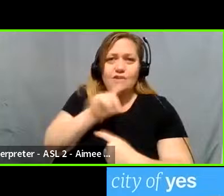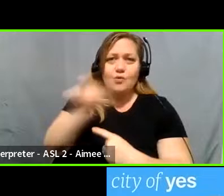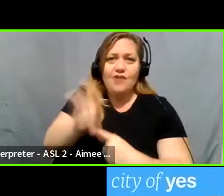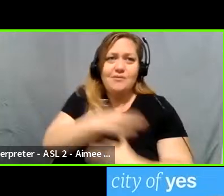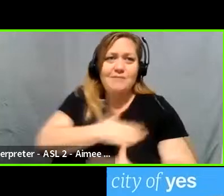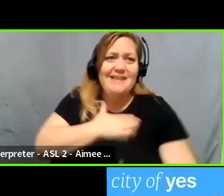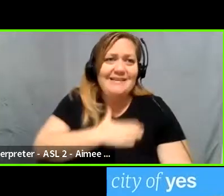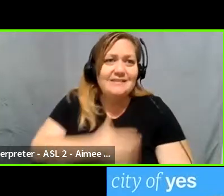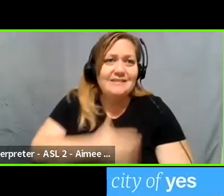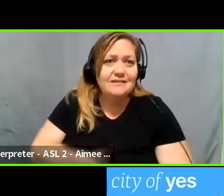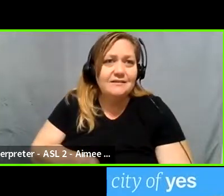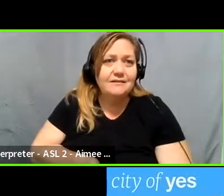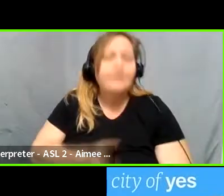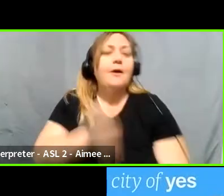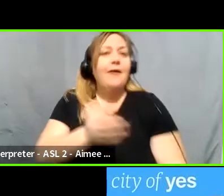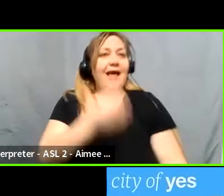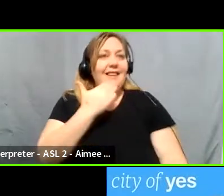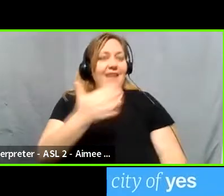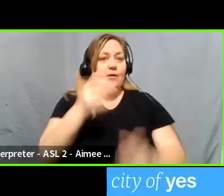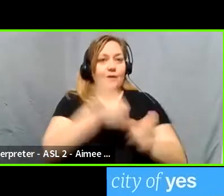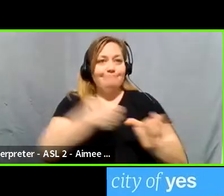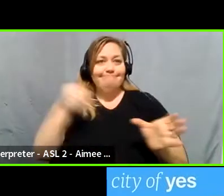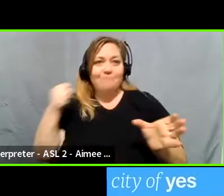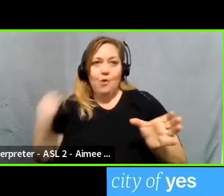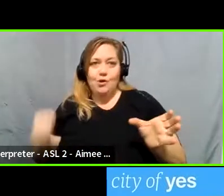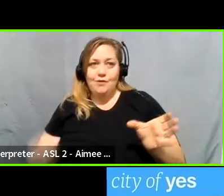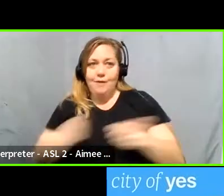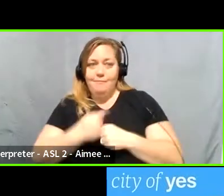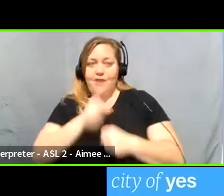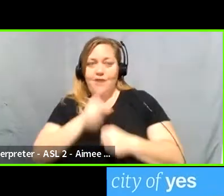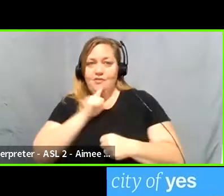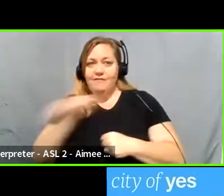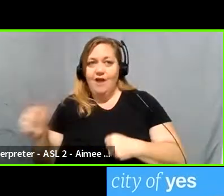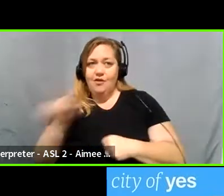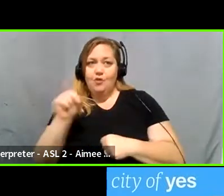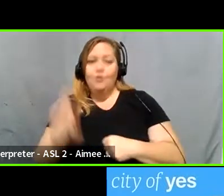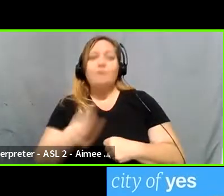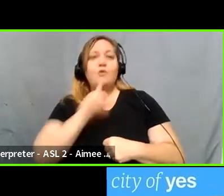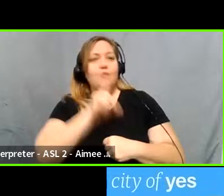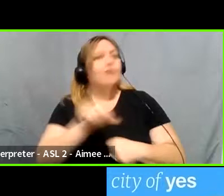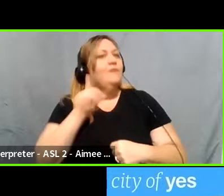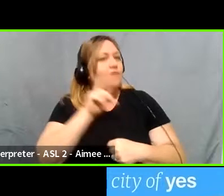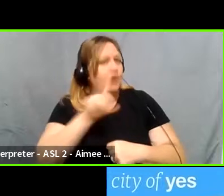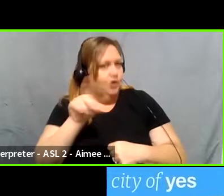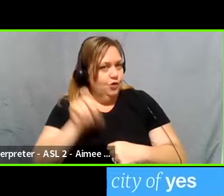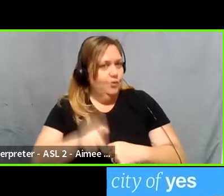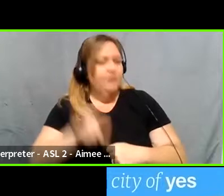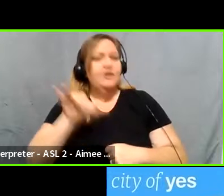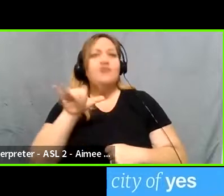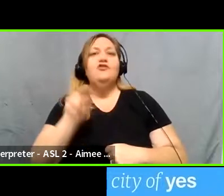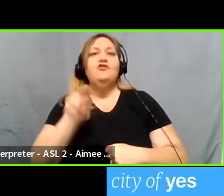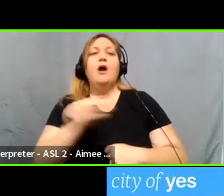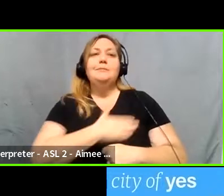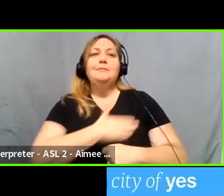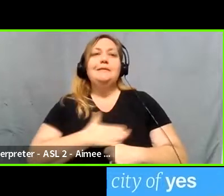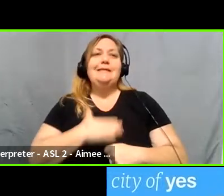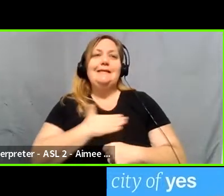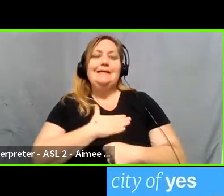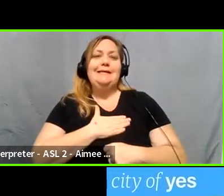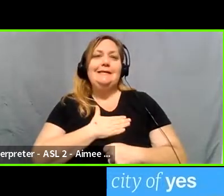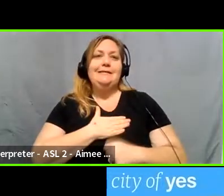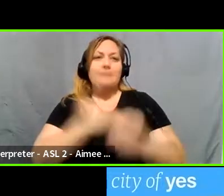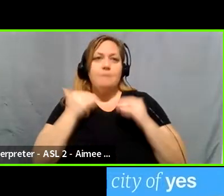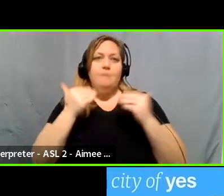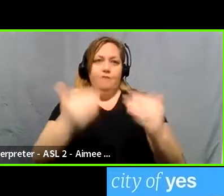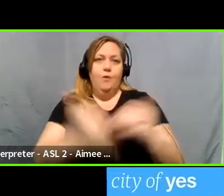Okay. Thank you. Um, we're going to demote you now so that we can make sure we get to others, but we, we absolutely heard your question and John, can you please, can you please go off